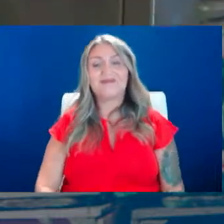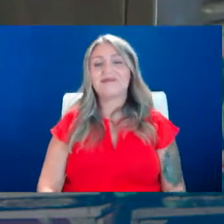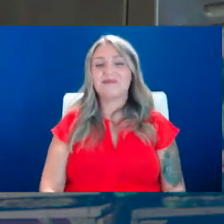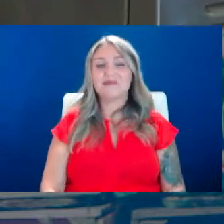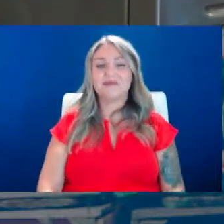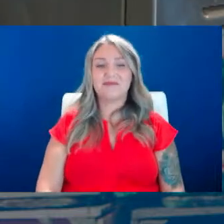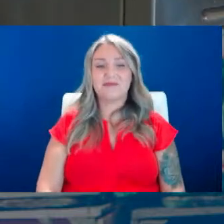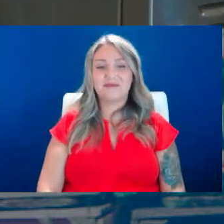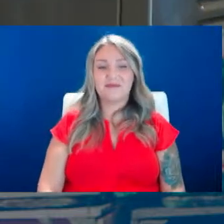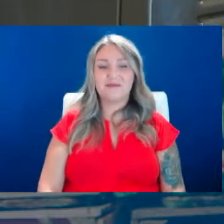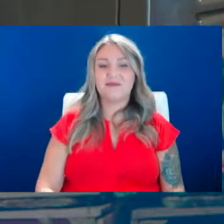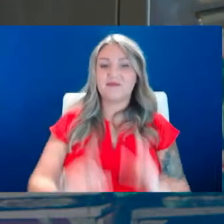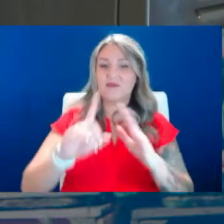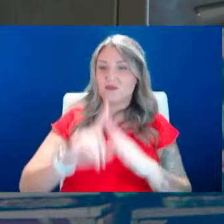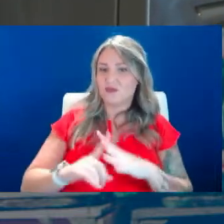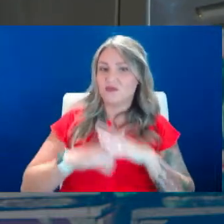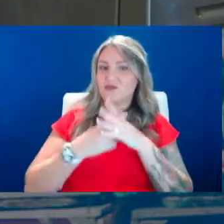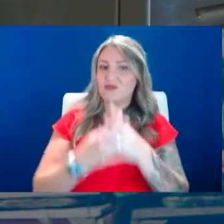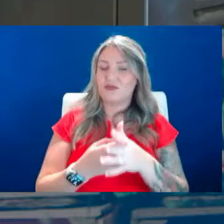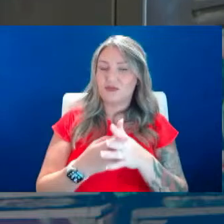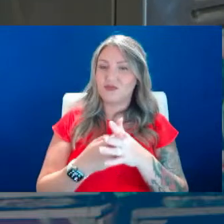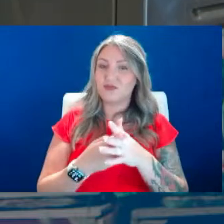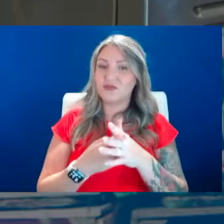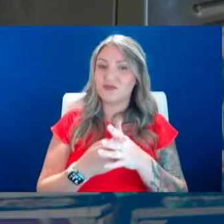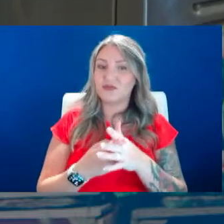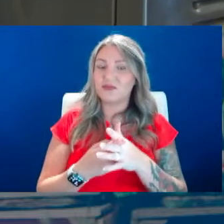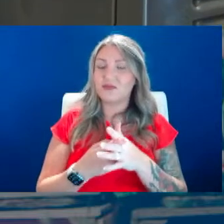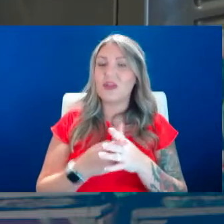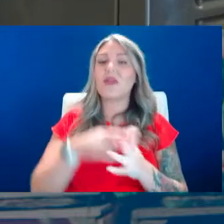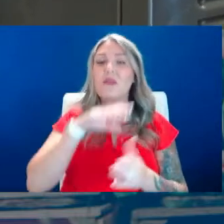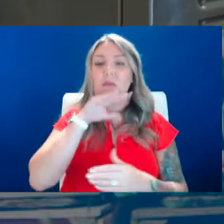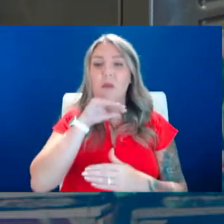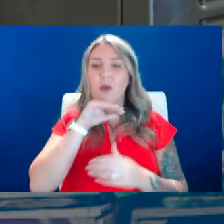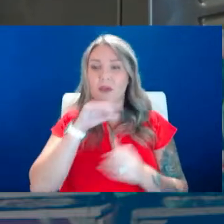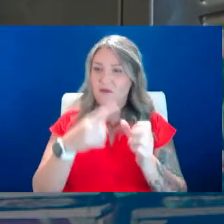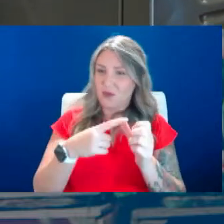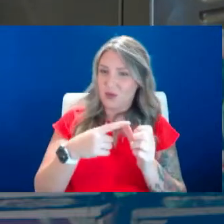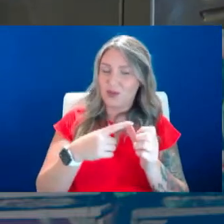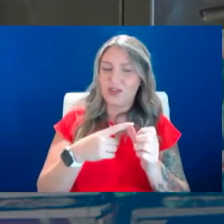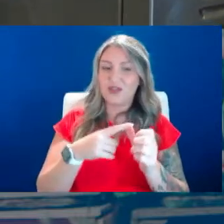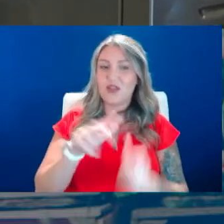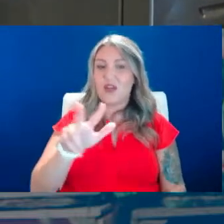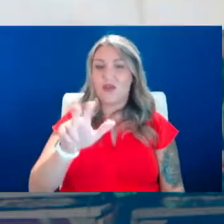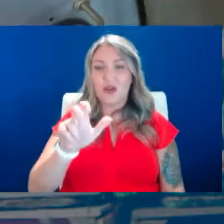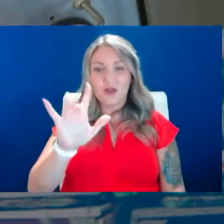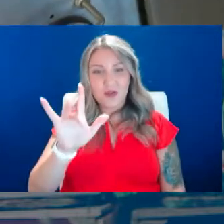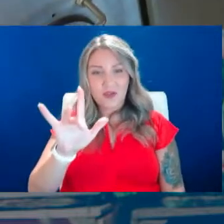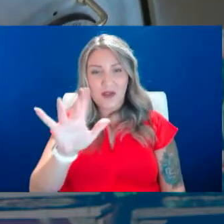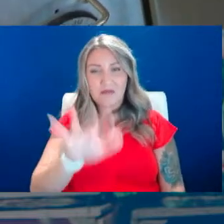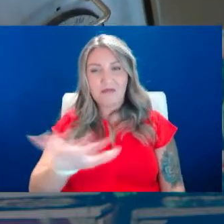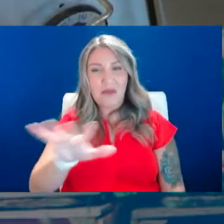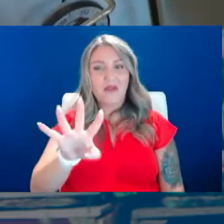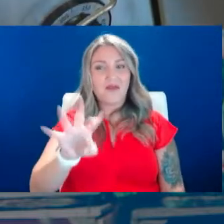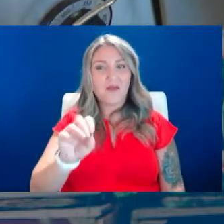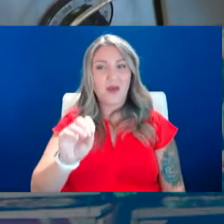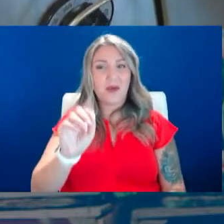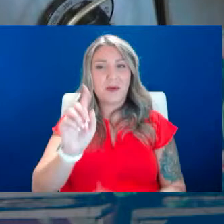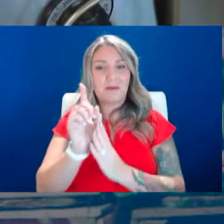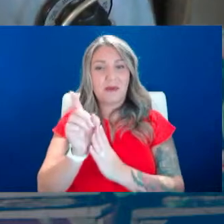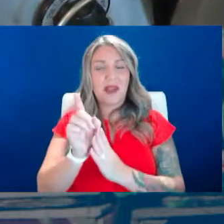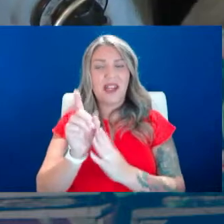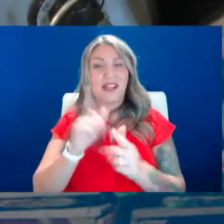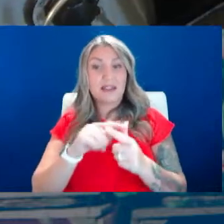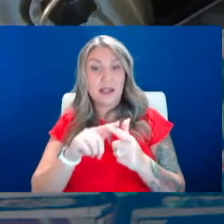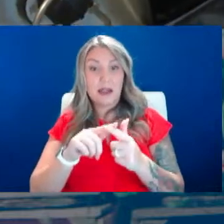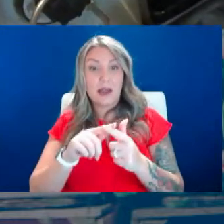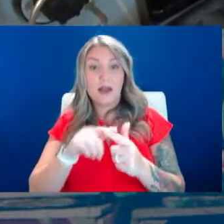We'll start off by putting the pork in first. 325 for about 40 minutes. Now when your pork's about halfway done, you